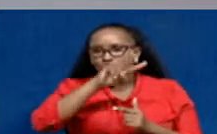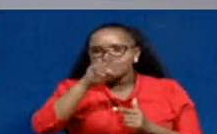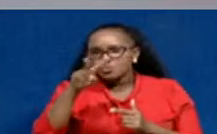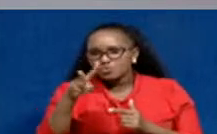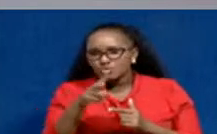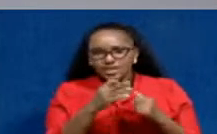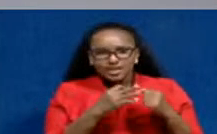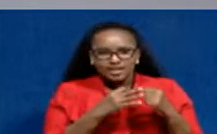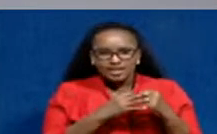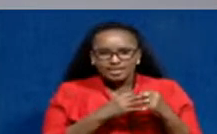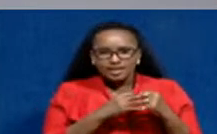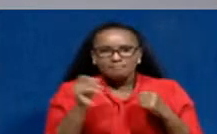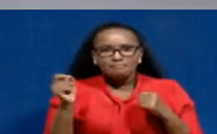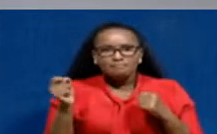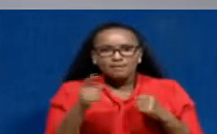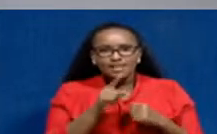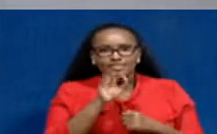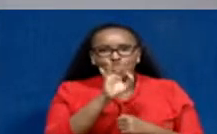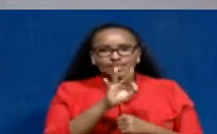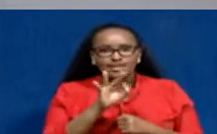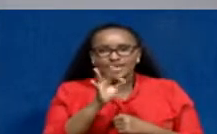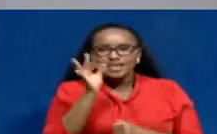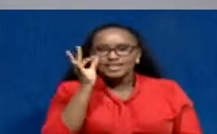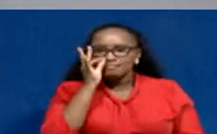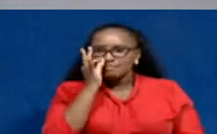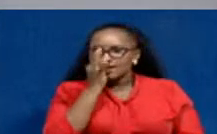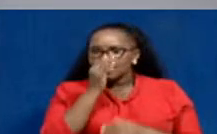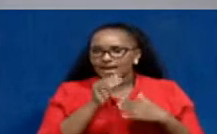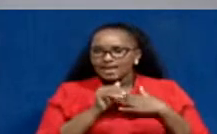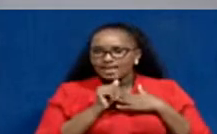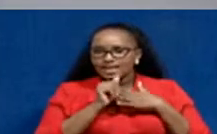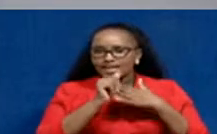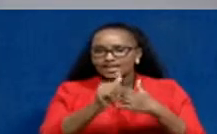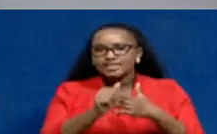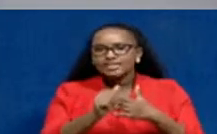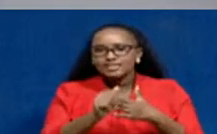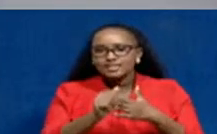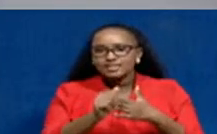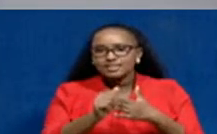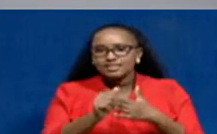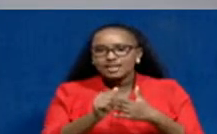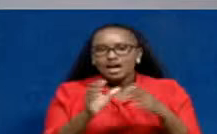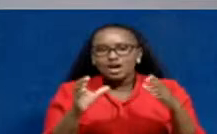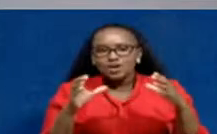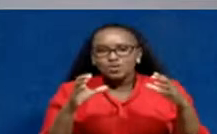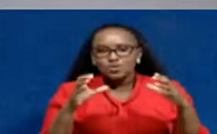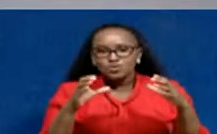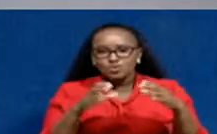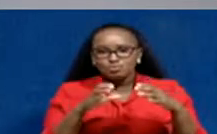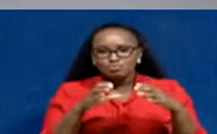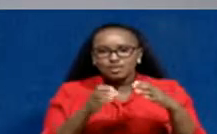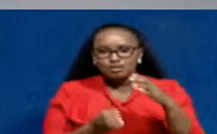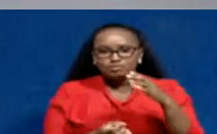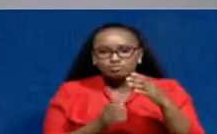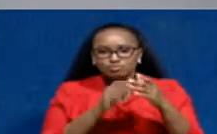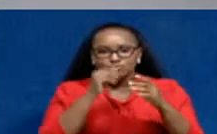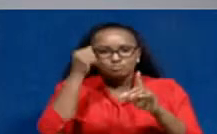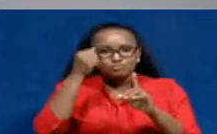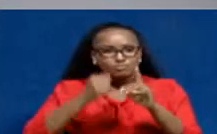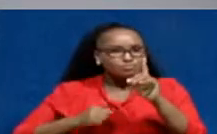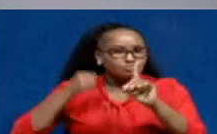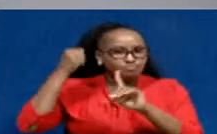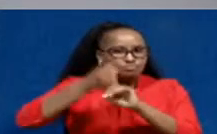2008, he led the enactment of minimal constitutional